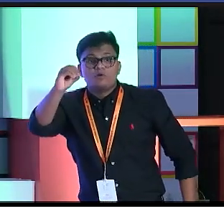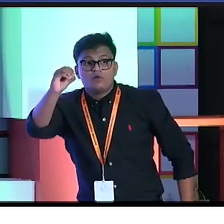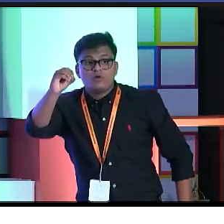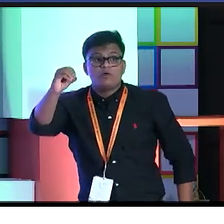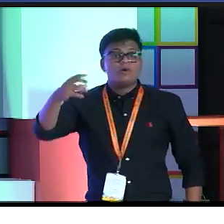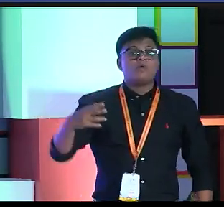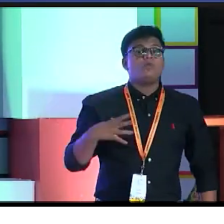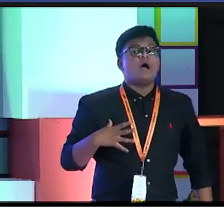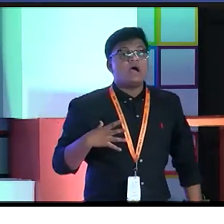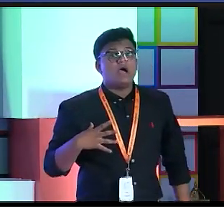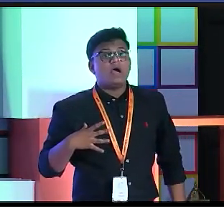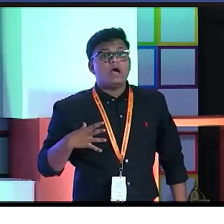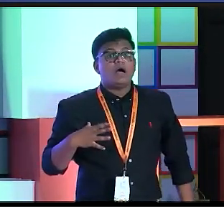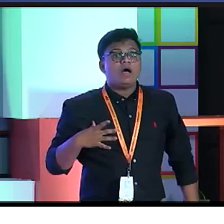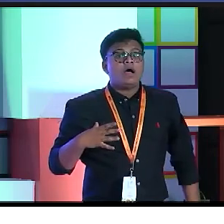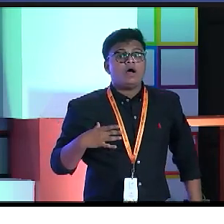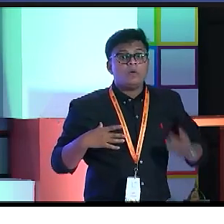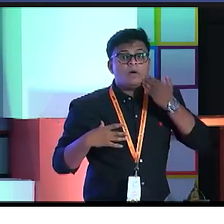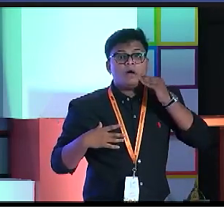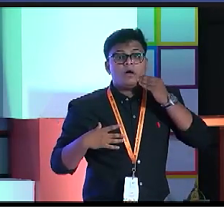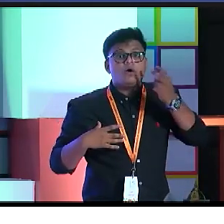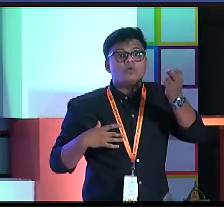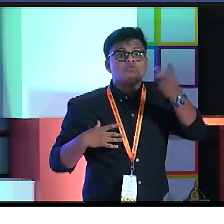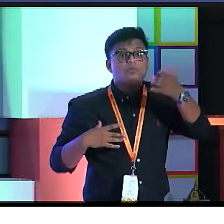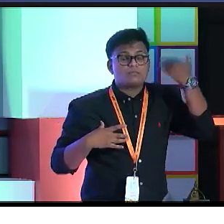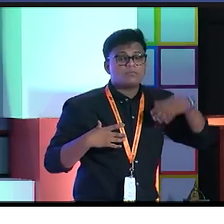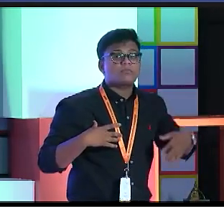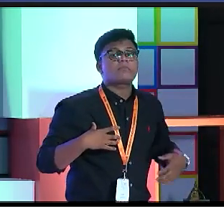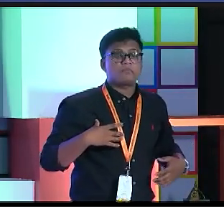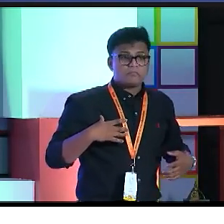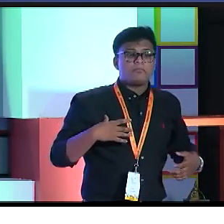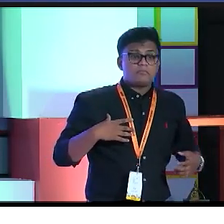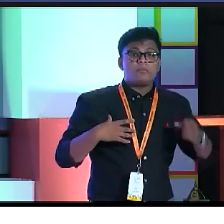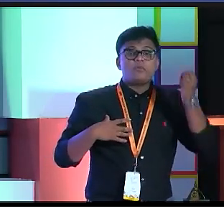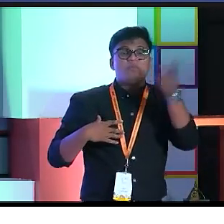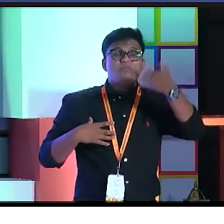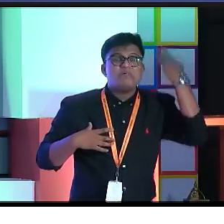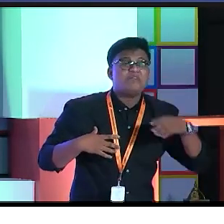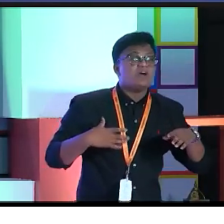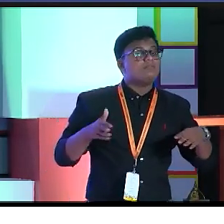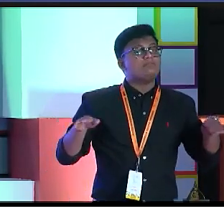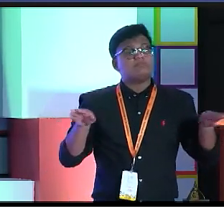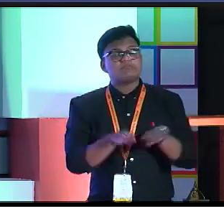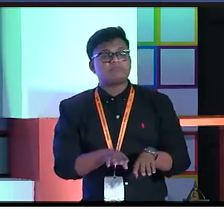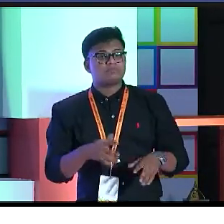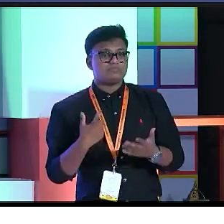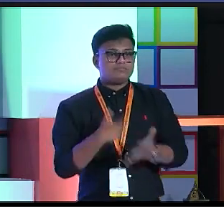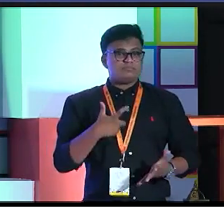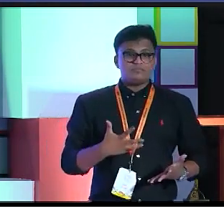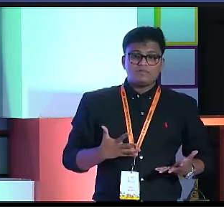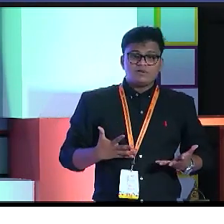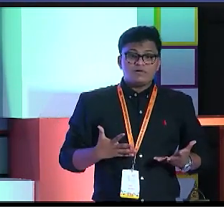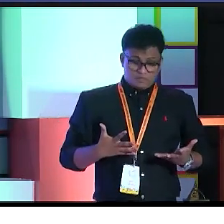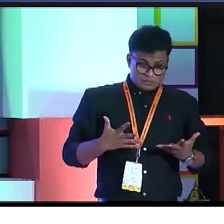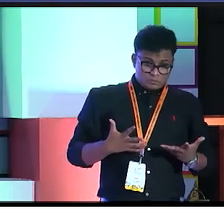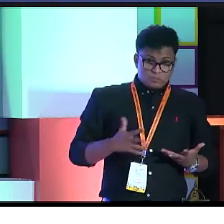list. And this was already 2 months before. So we closed registrations 2 months before. This is the only event of its kind which is completely